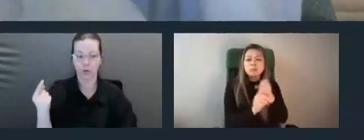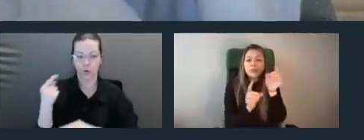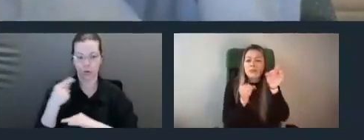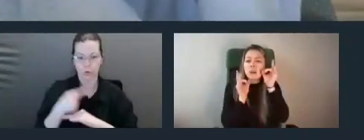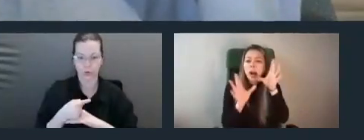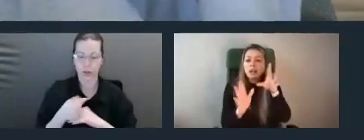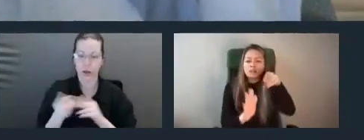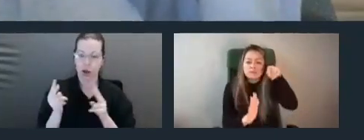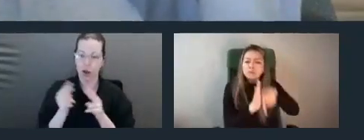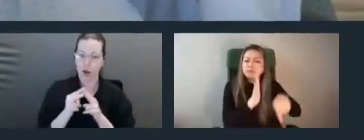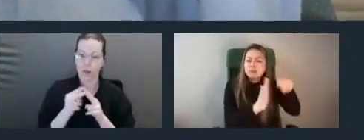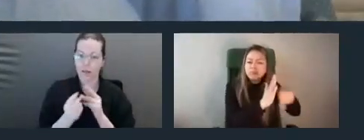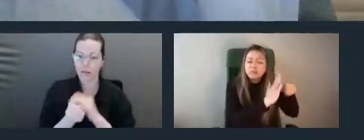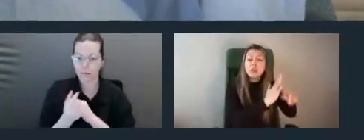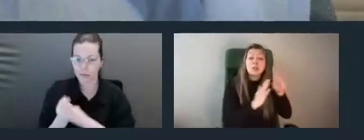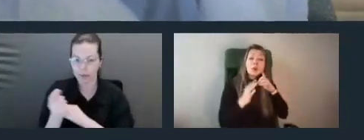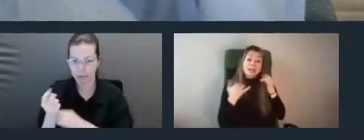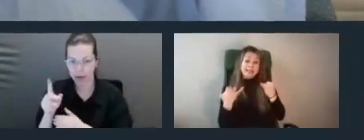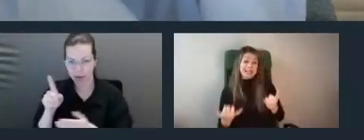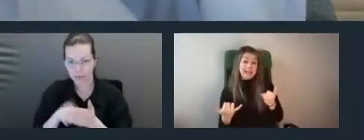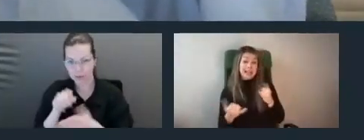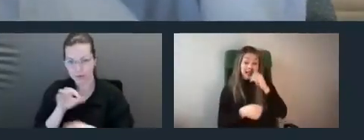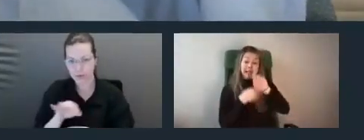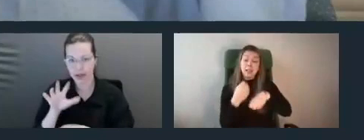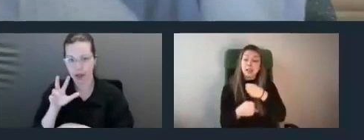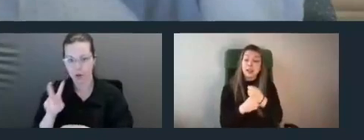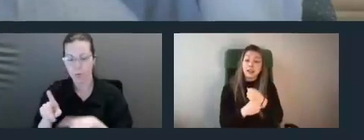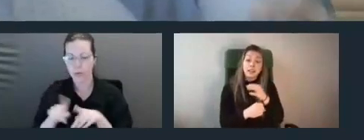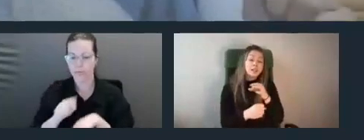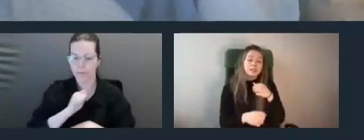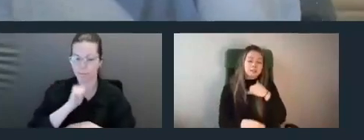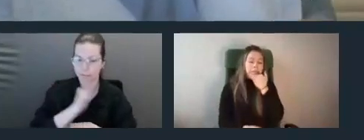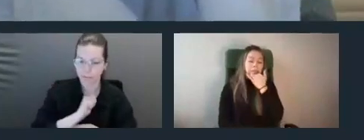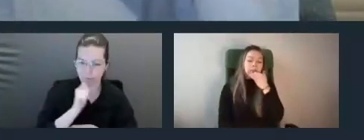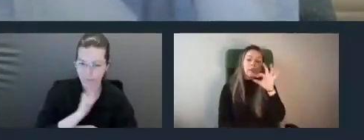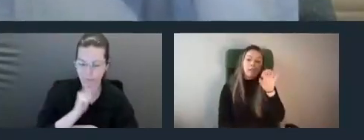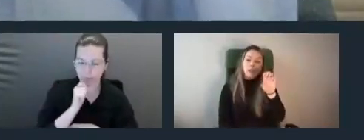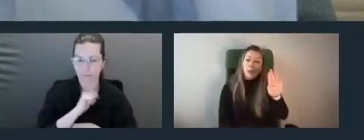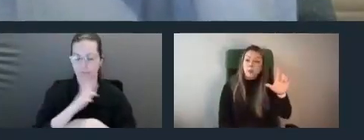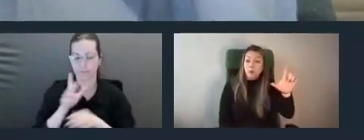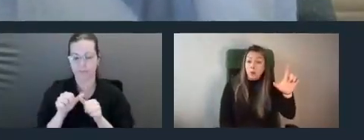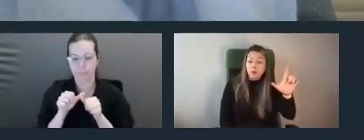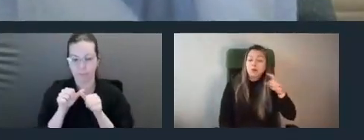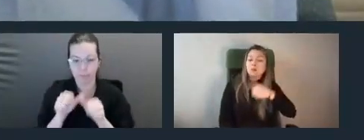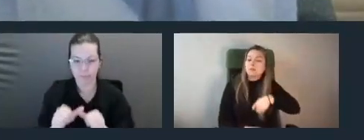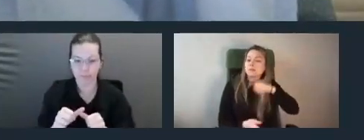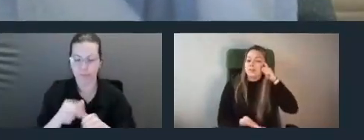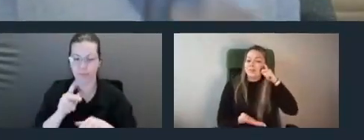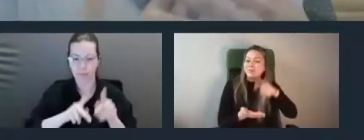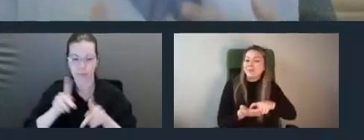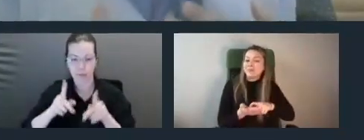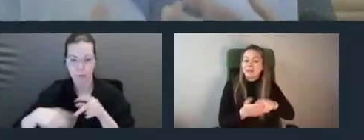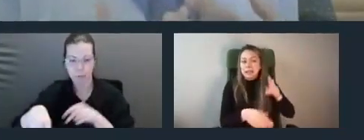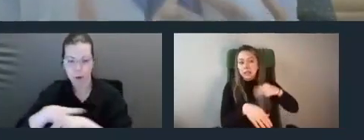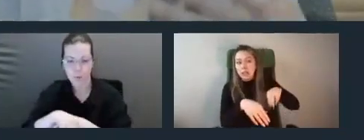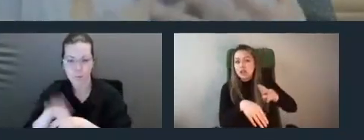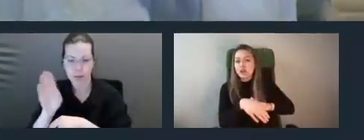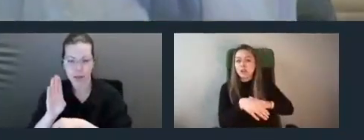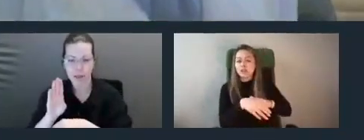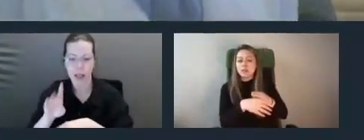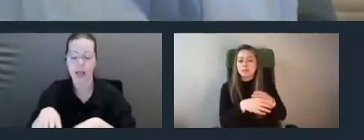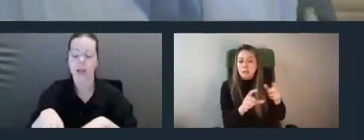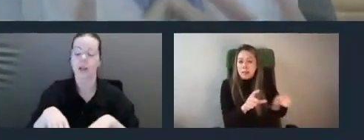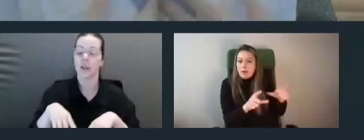on 21st February, we recognize International Mother Language Day, sparked from that history. And for me as a